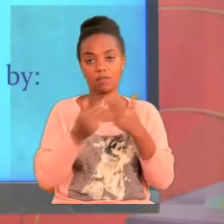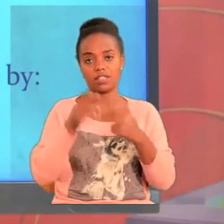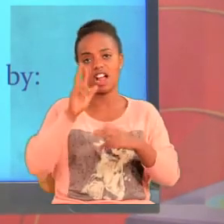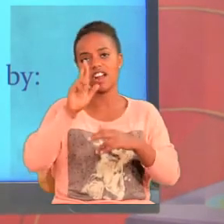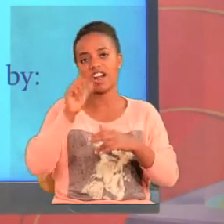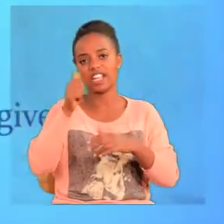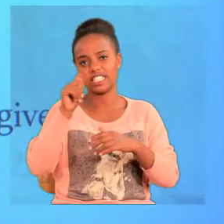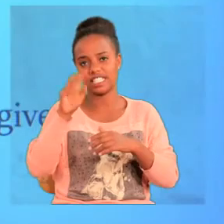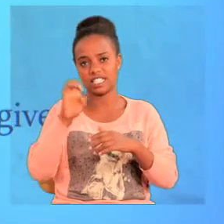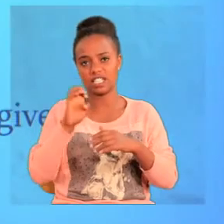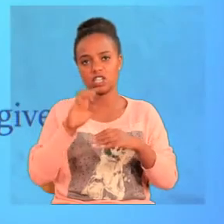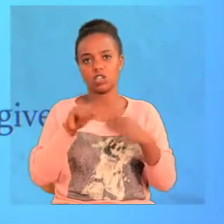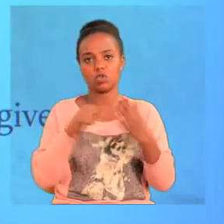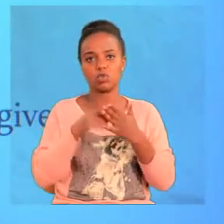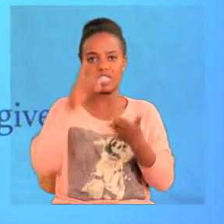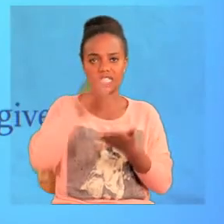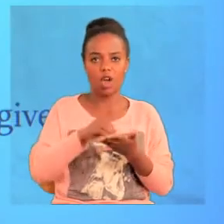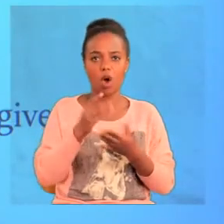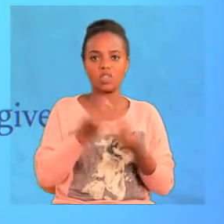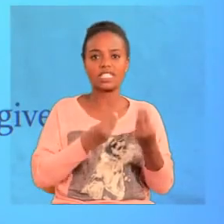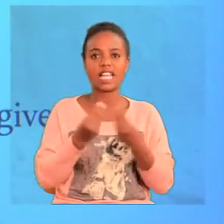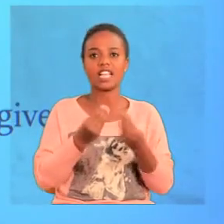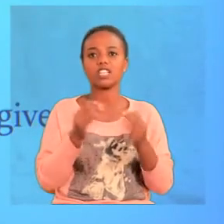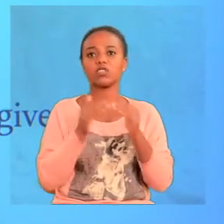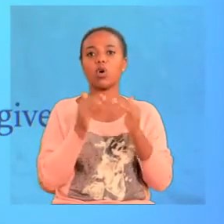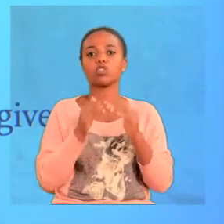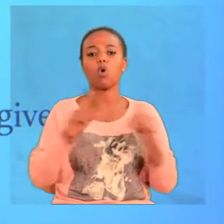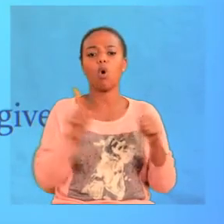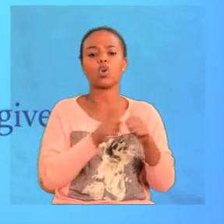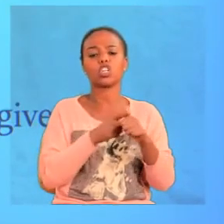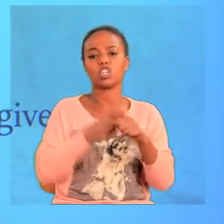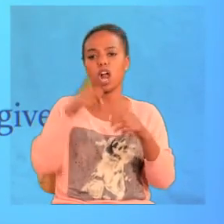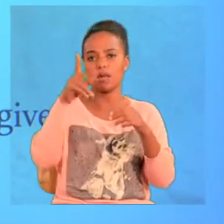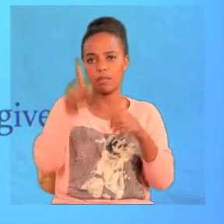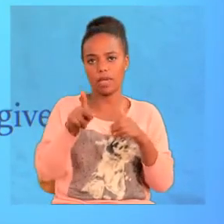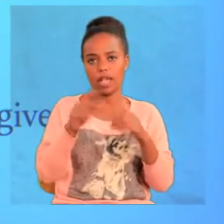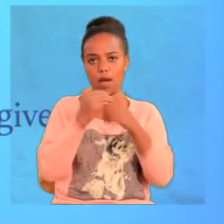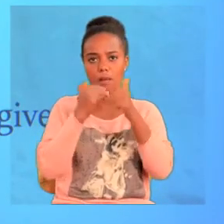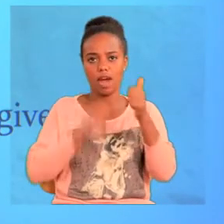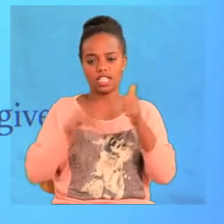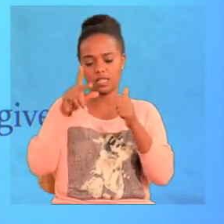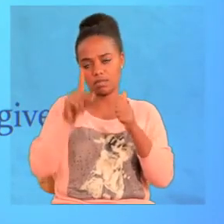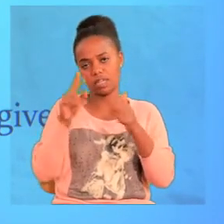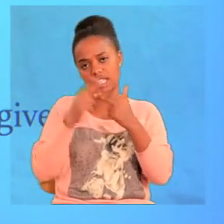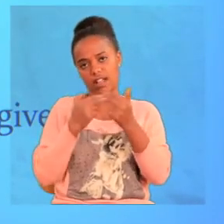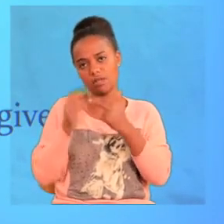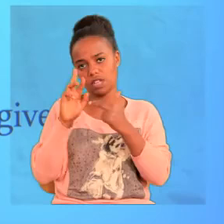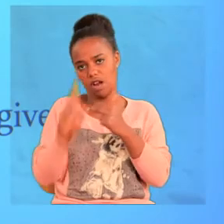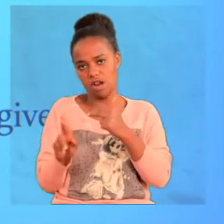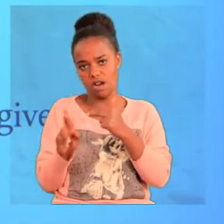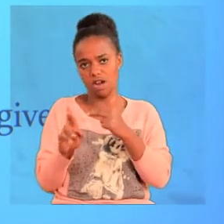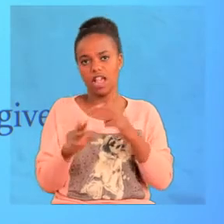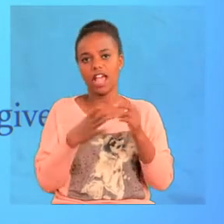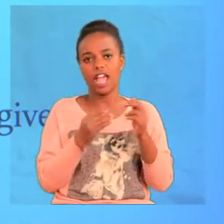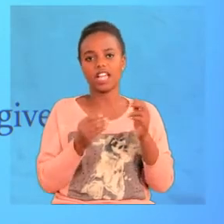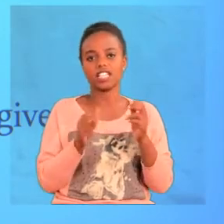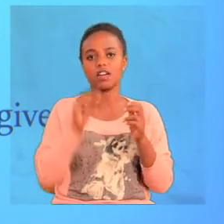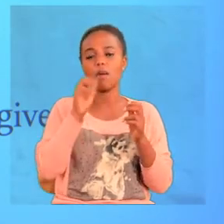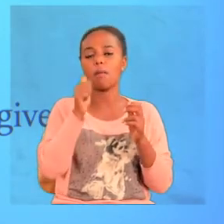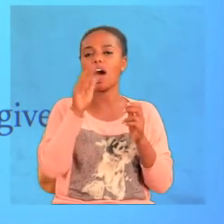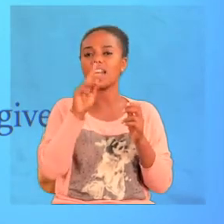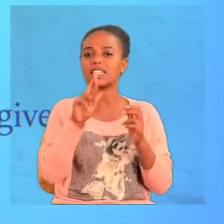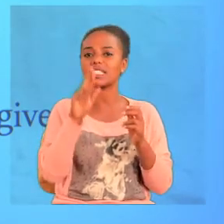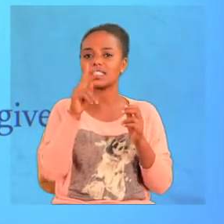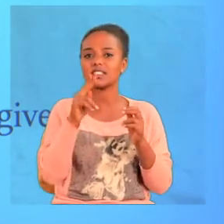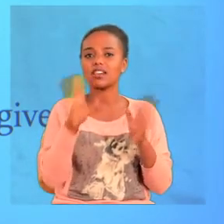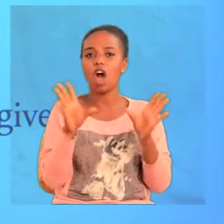be this the original price minus the discount amount, that is P times R. And markup percent,